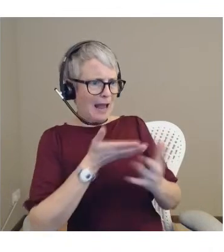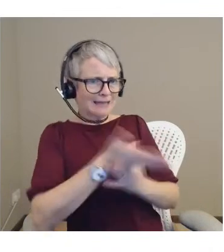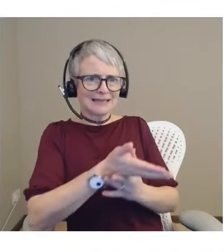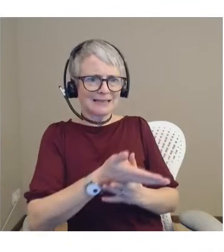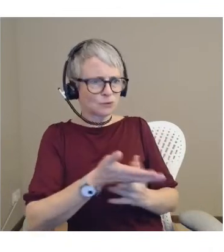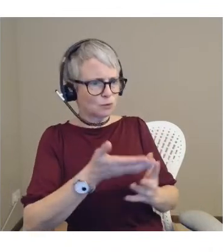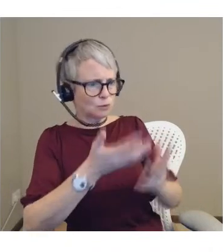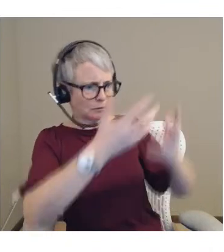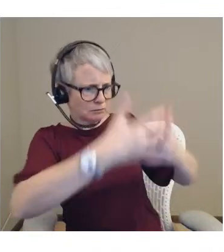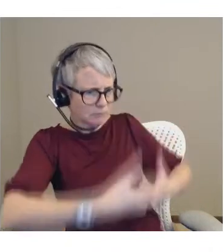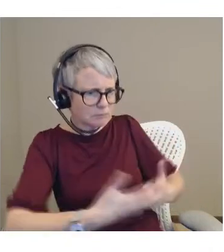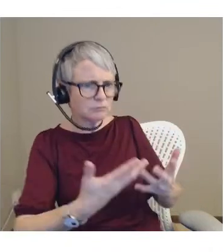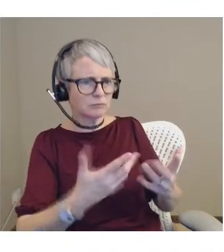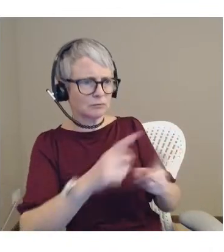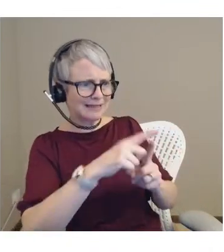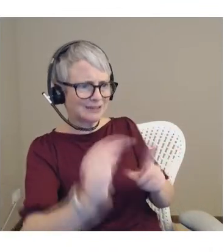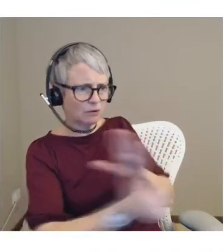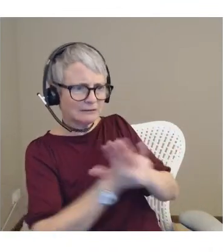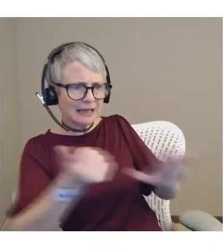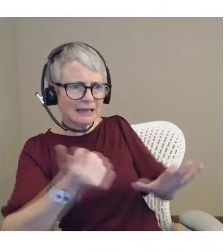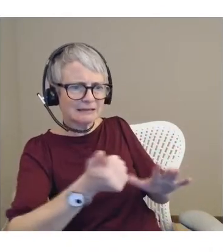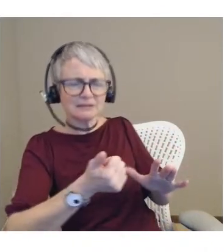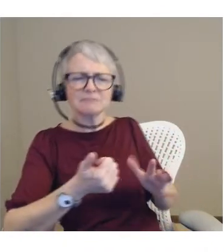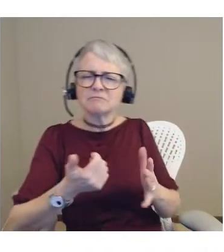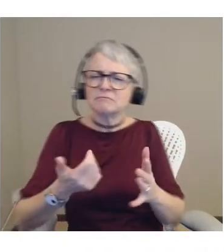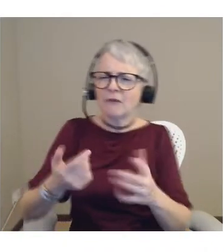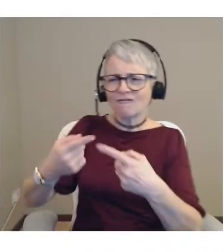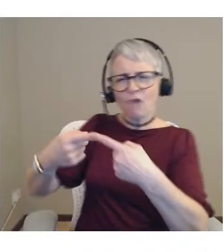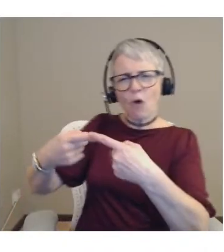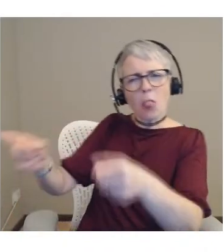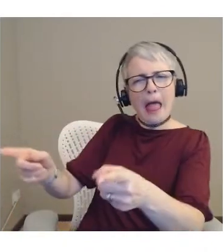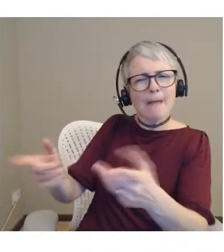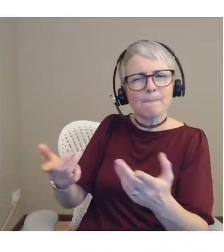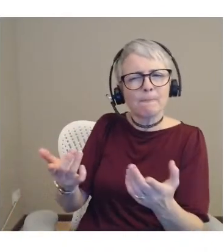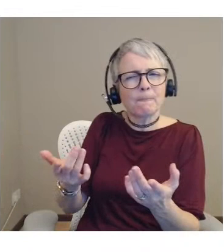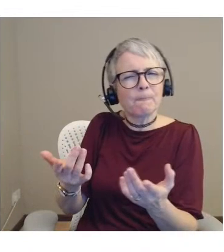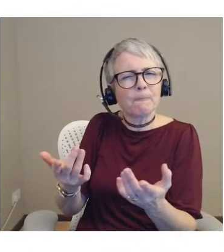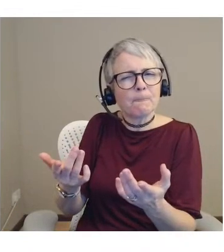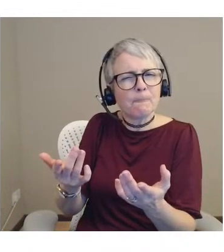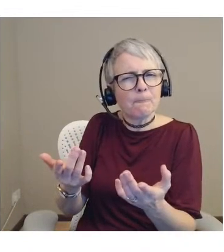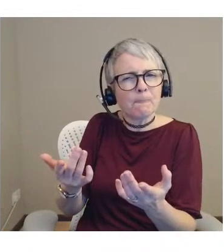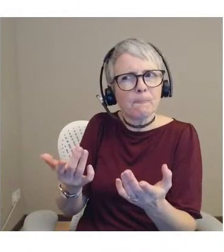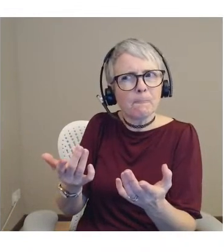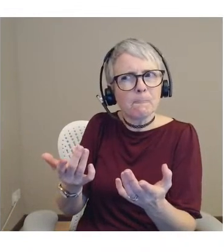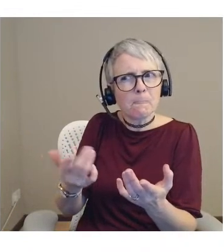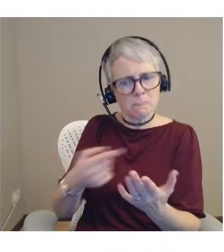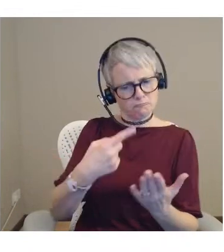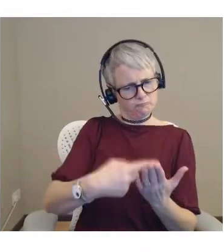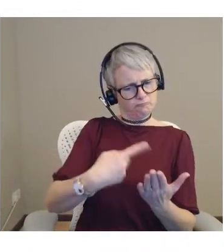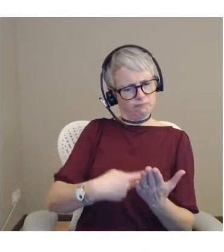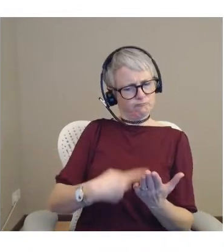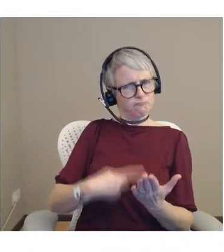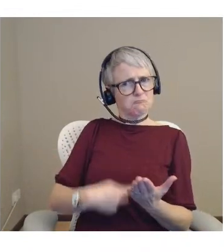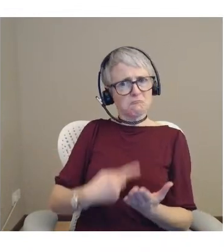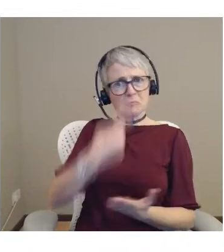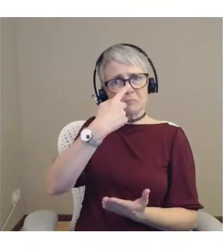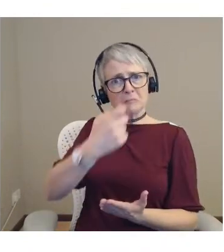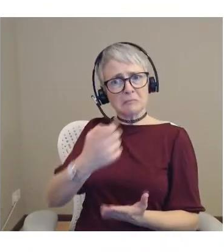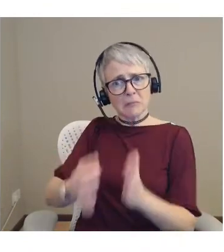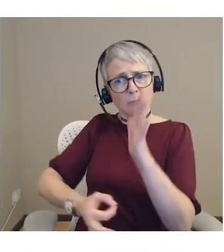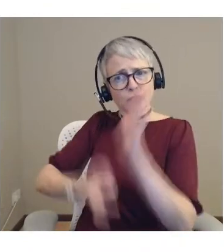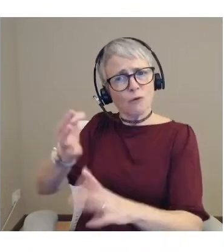make the biggest difference, linking that into the objectives in the government